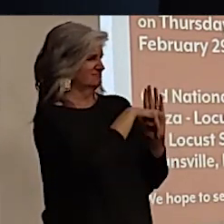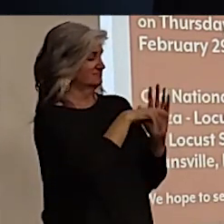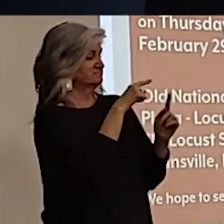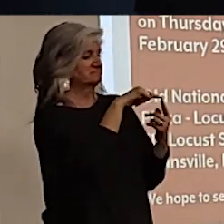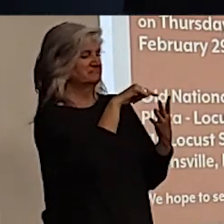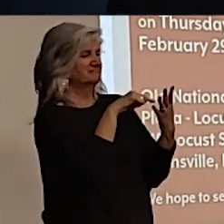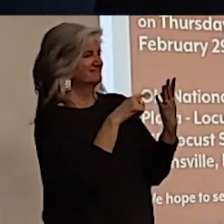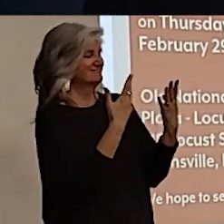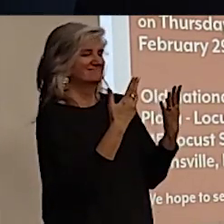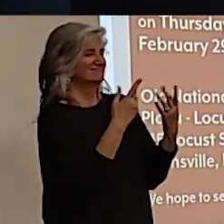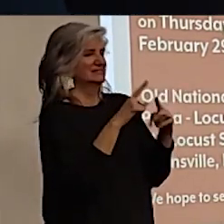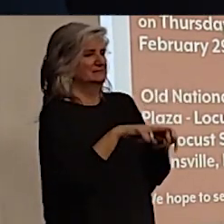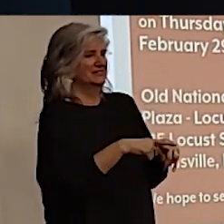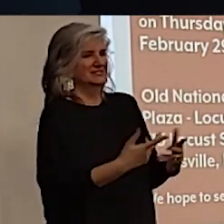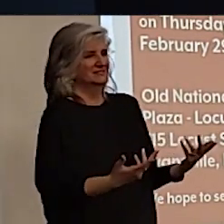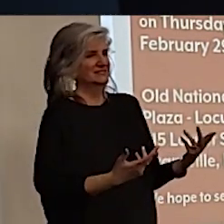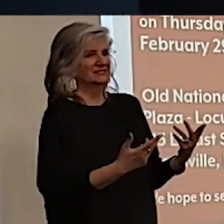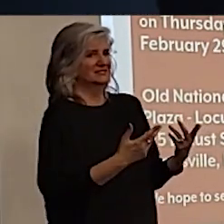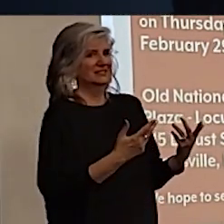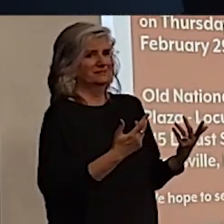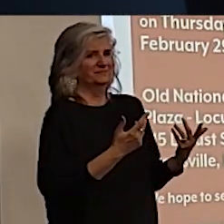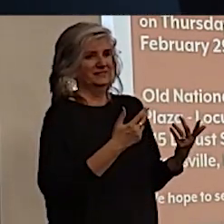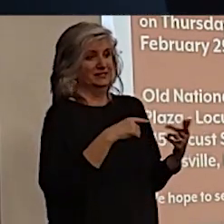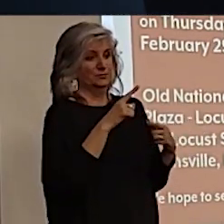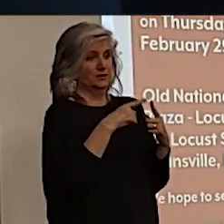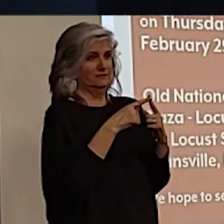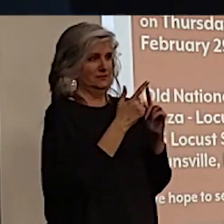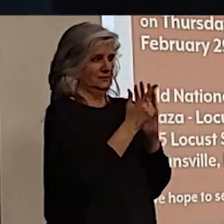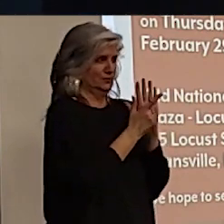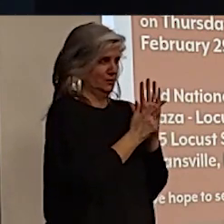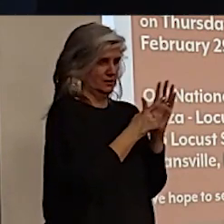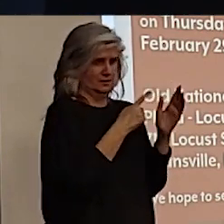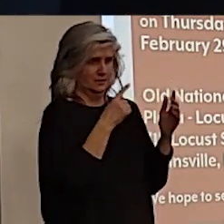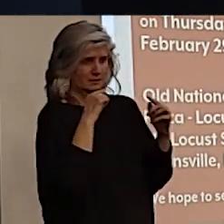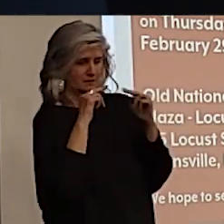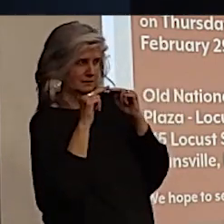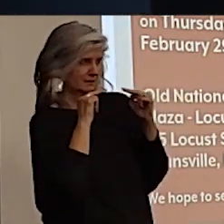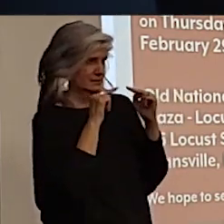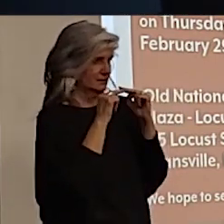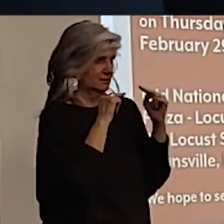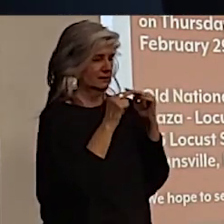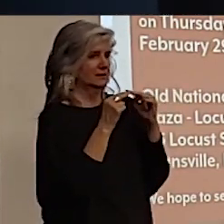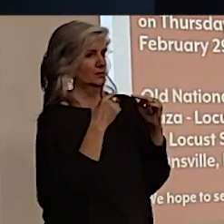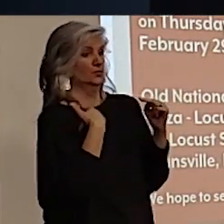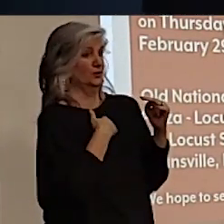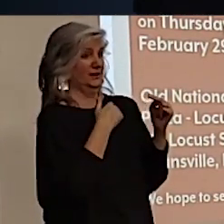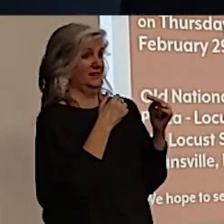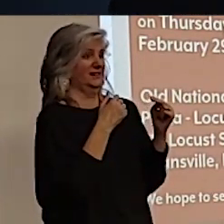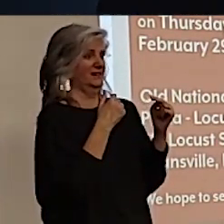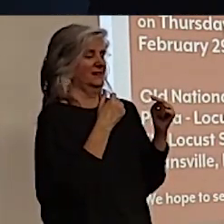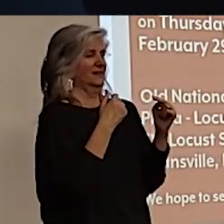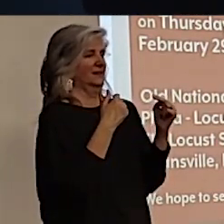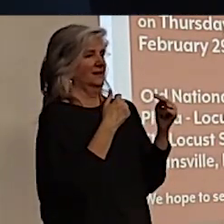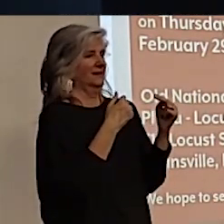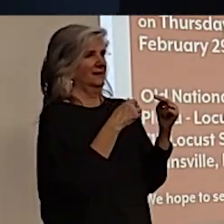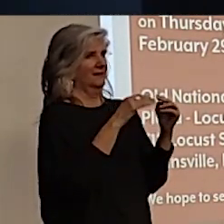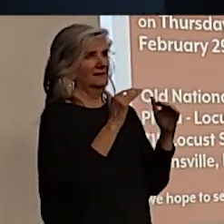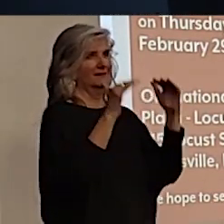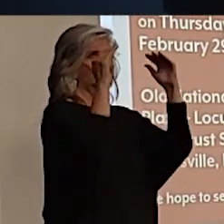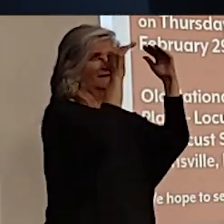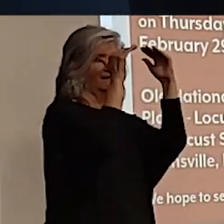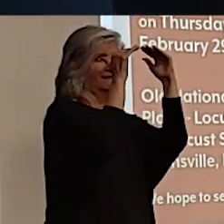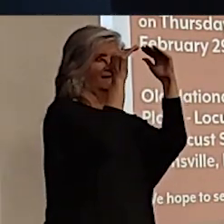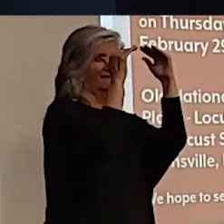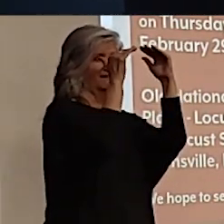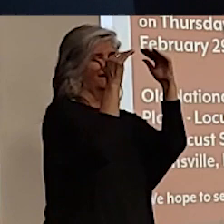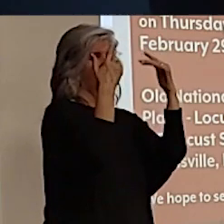where litigation risk comes into play. We are not going to appeal and win a settlement between CenterPoint and the state